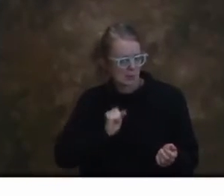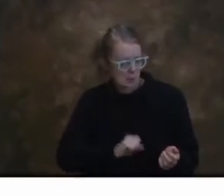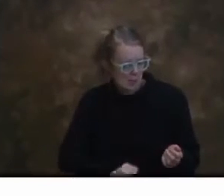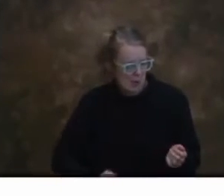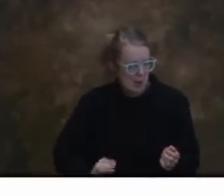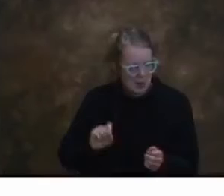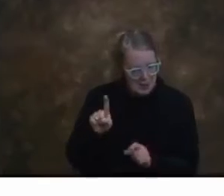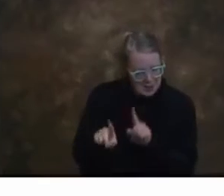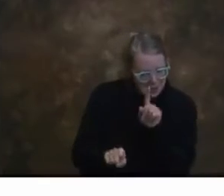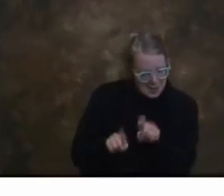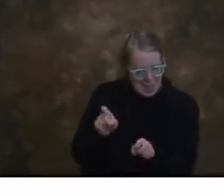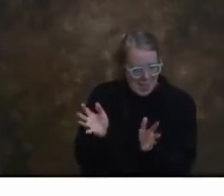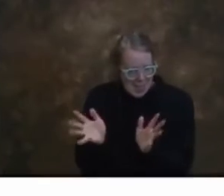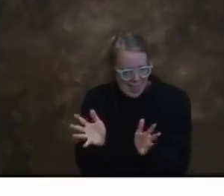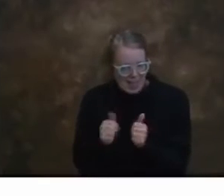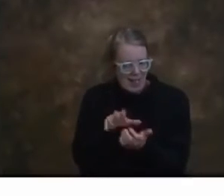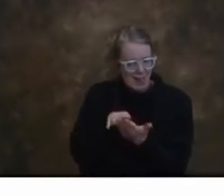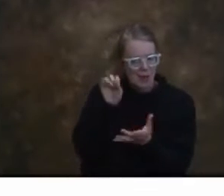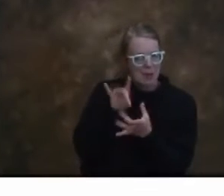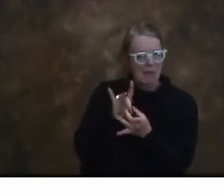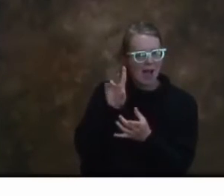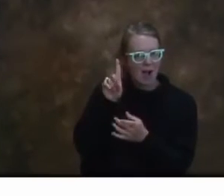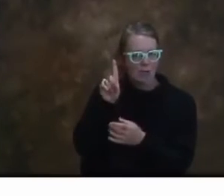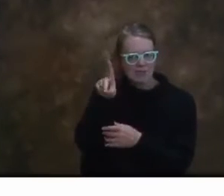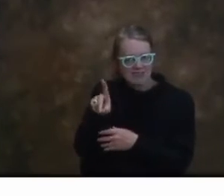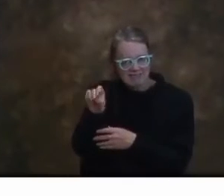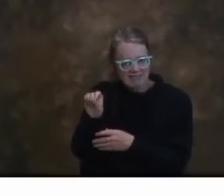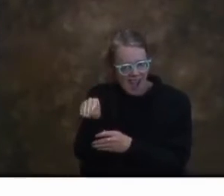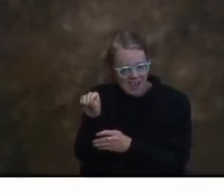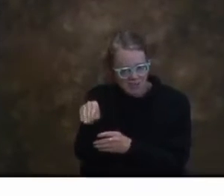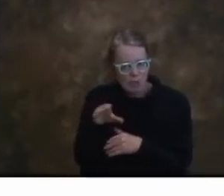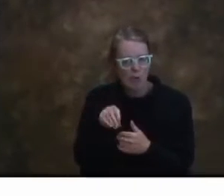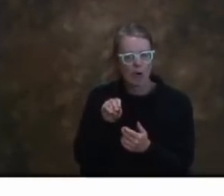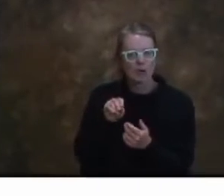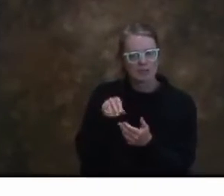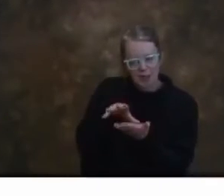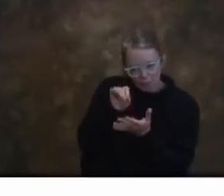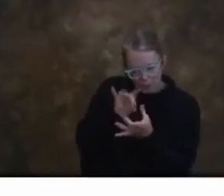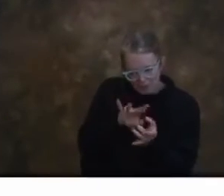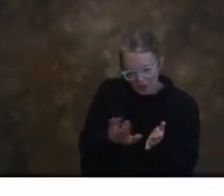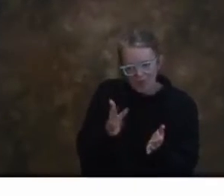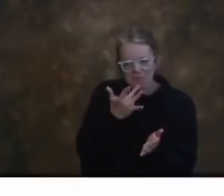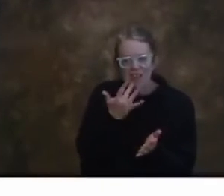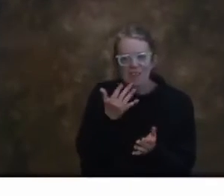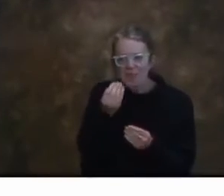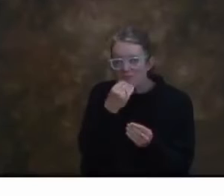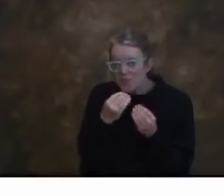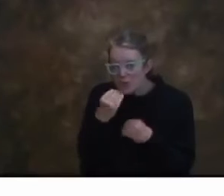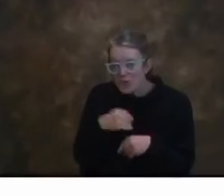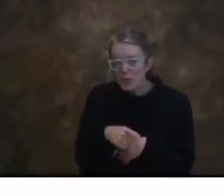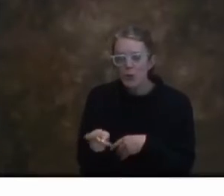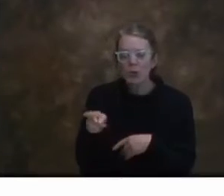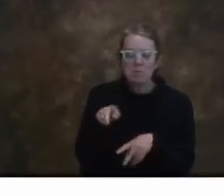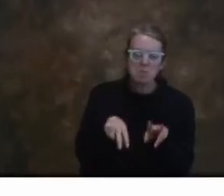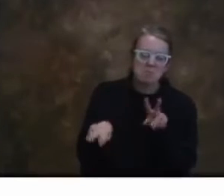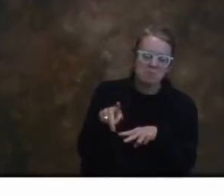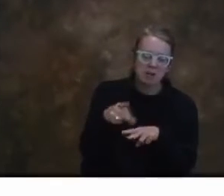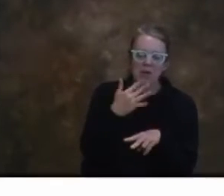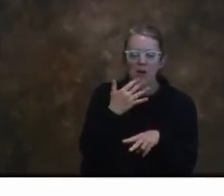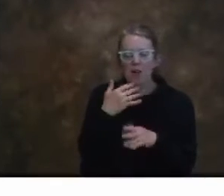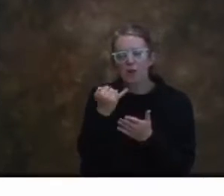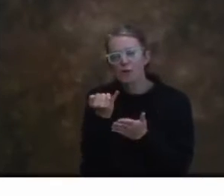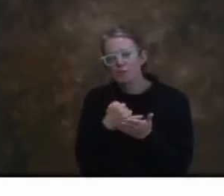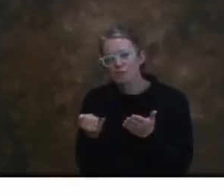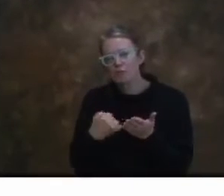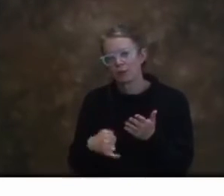about dinosaurs, and I got to learn about their favorite foods, watch them color and be creative, and also got to talk